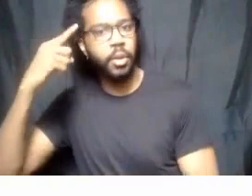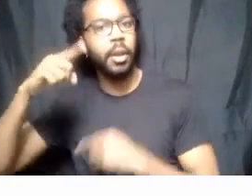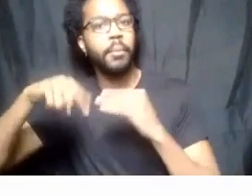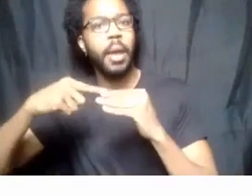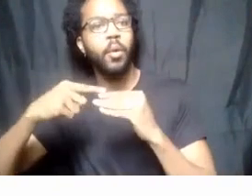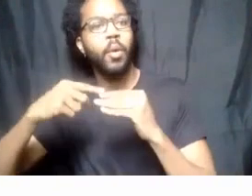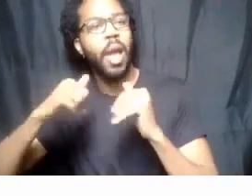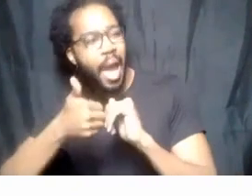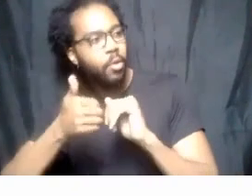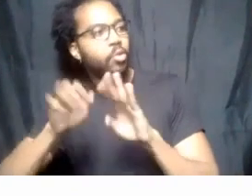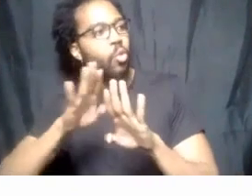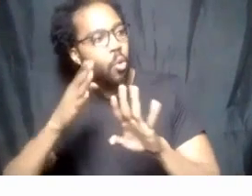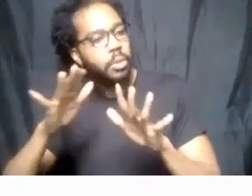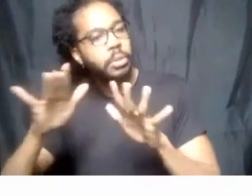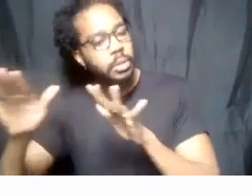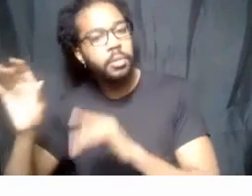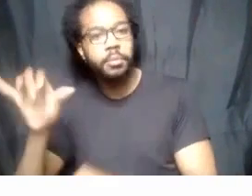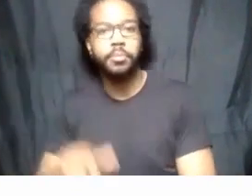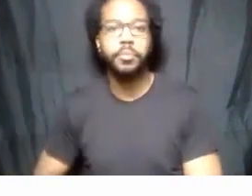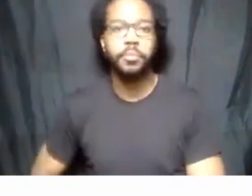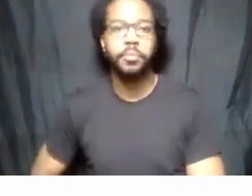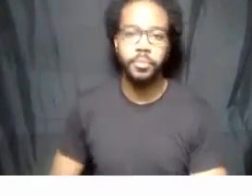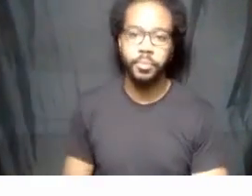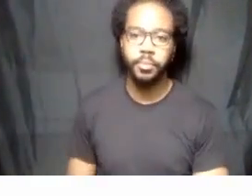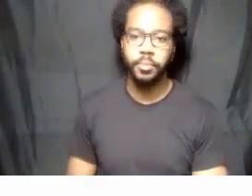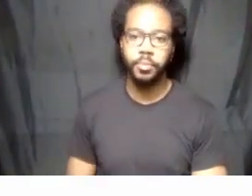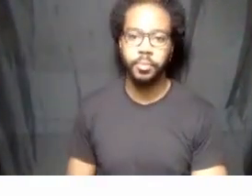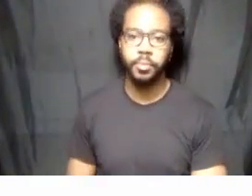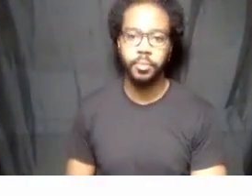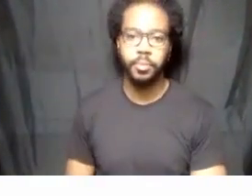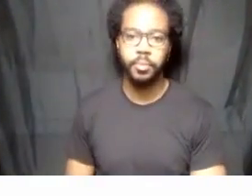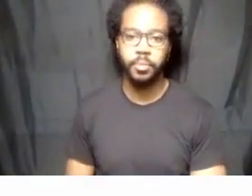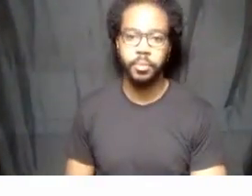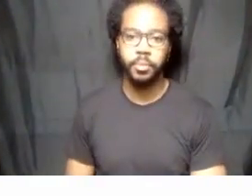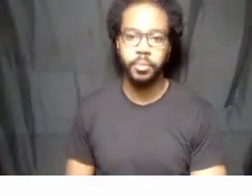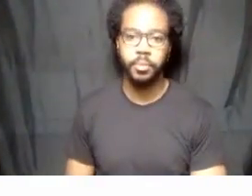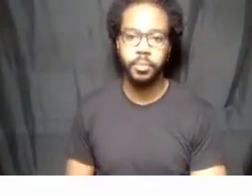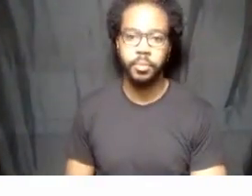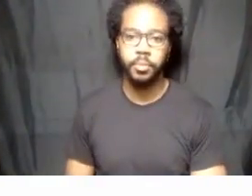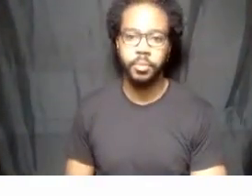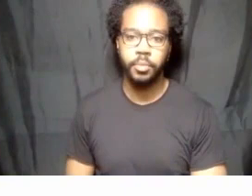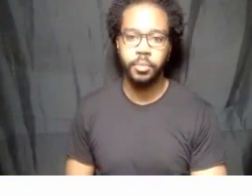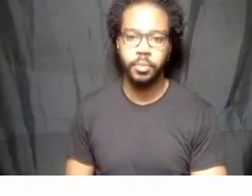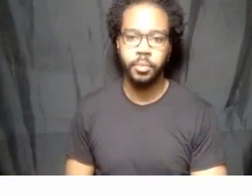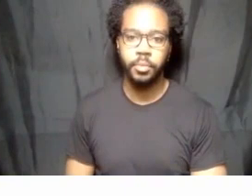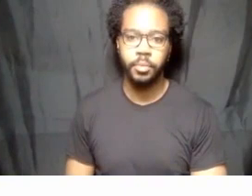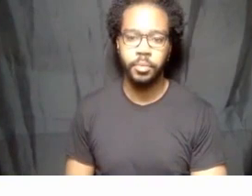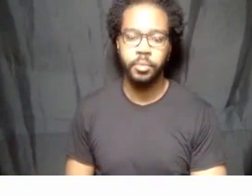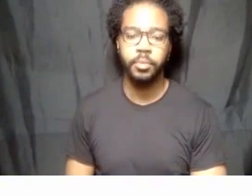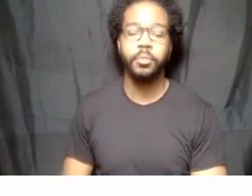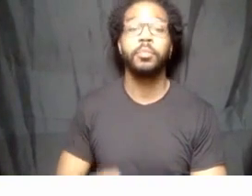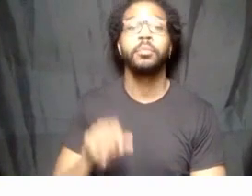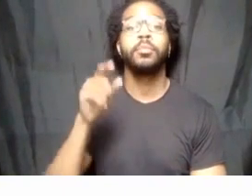you reopen safely. So in order to provide input via internet, you would go to